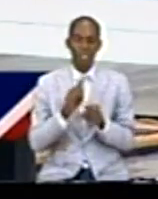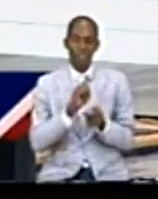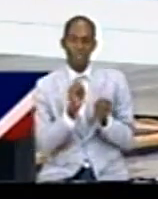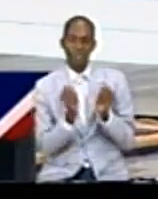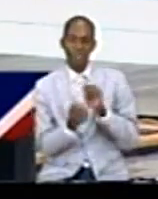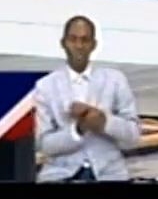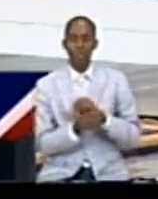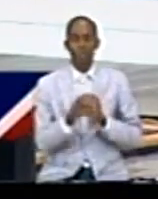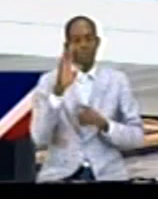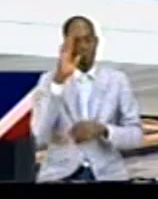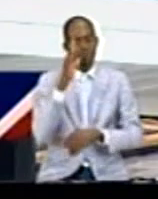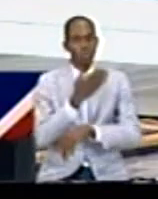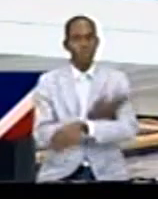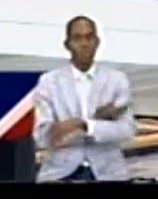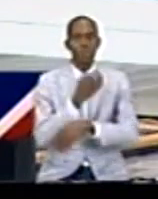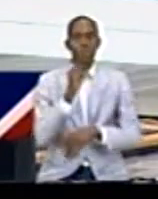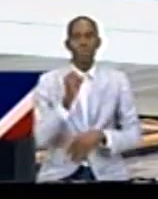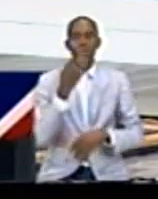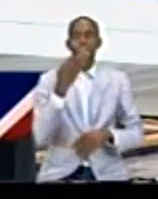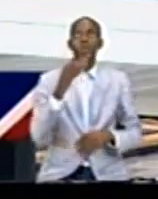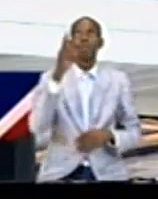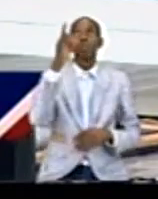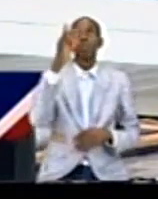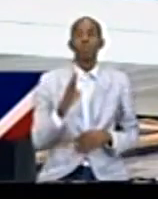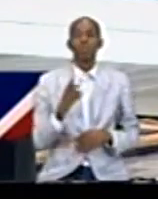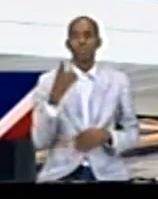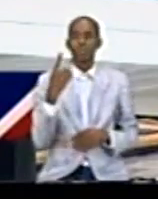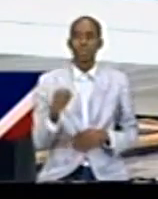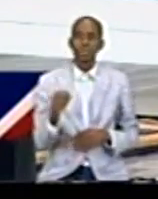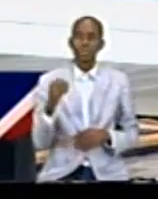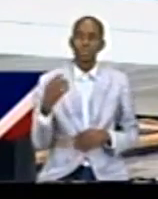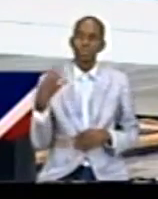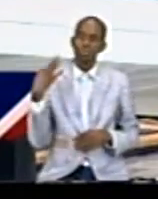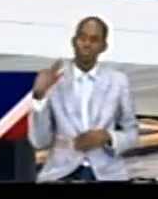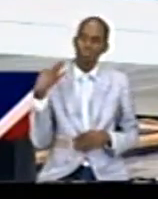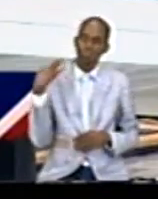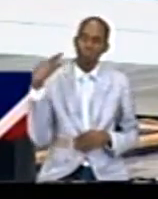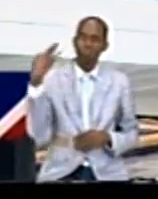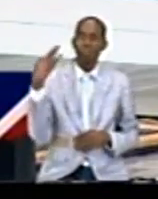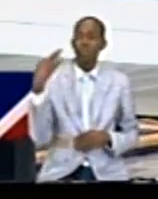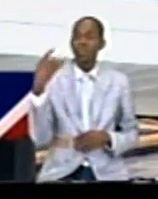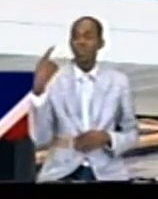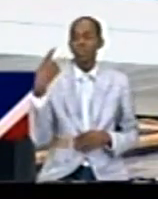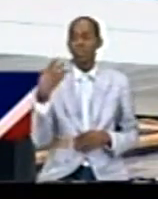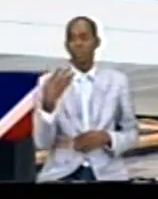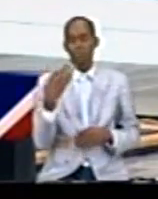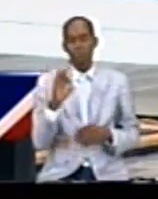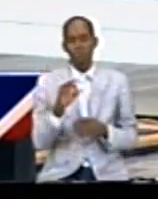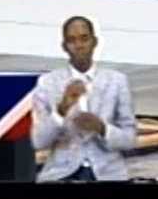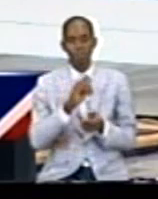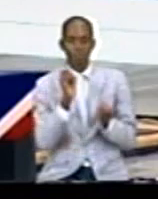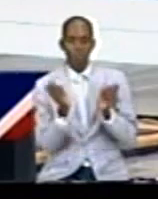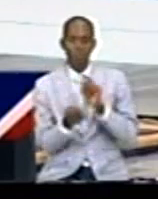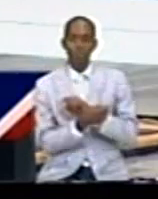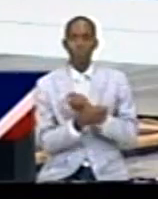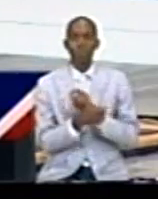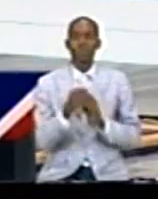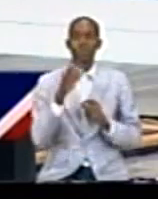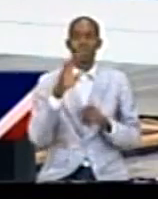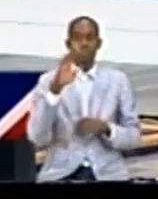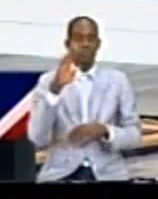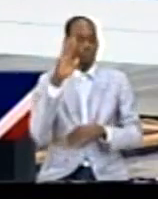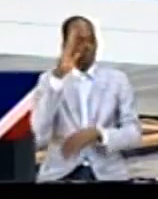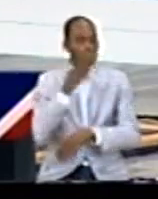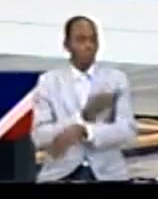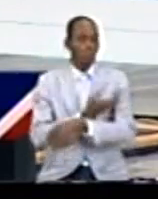sons of God. The position of transformed sons of God, the